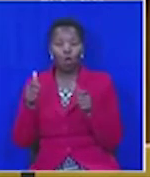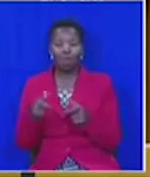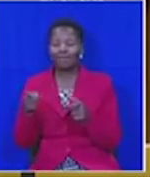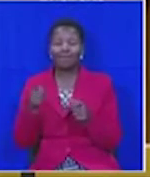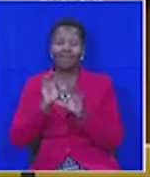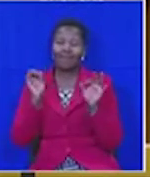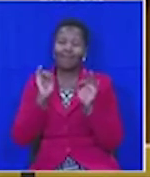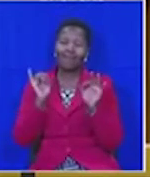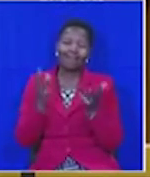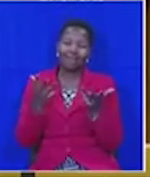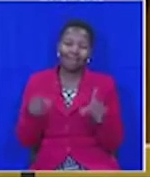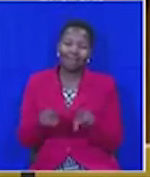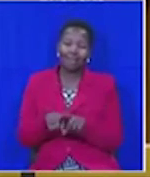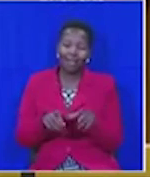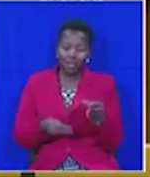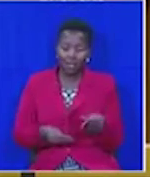a document